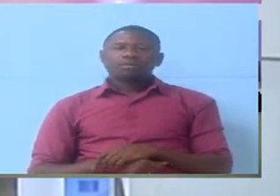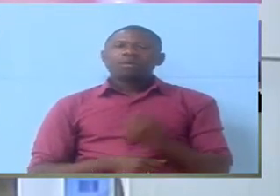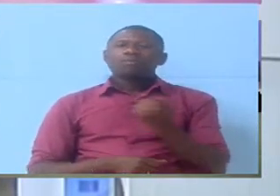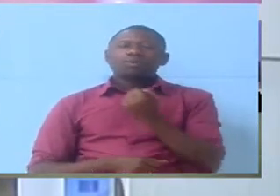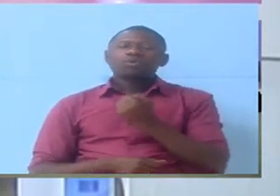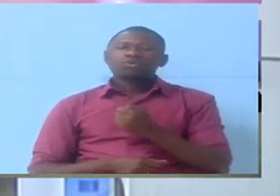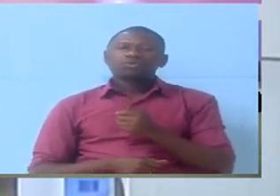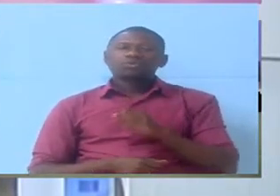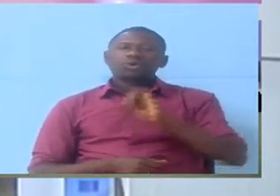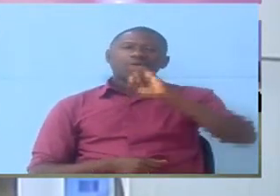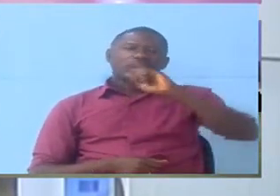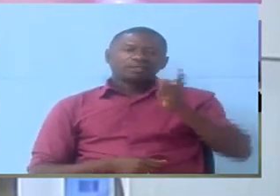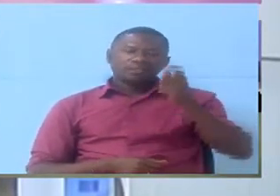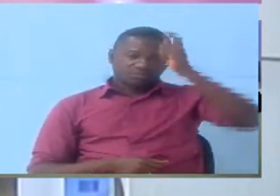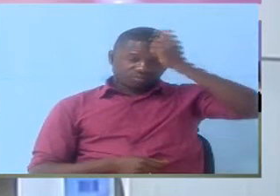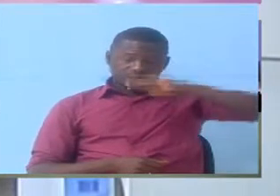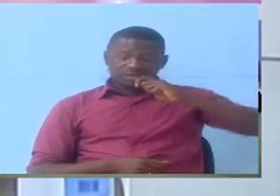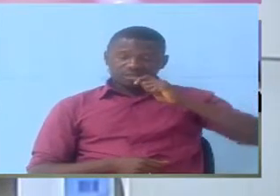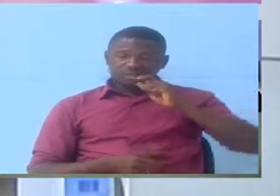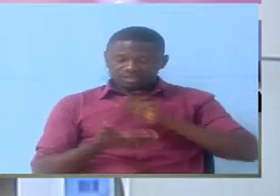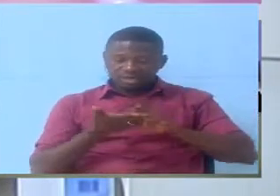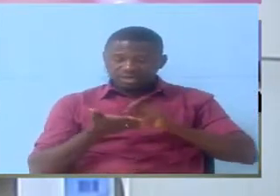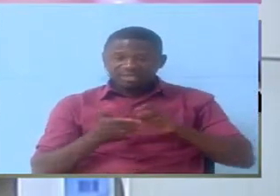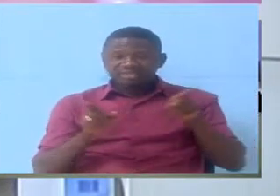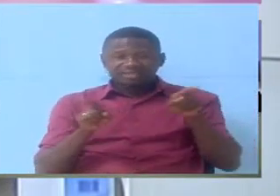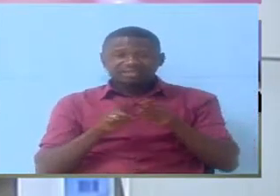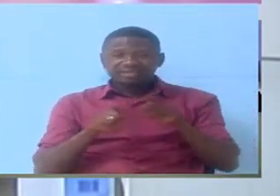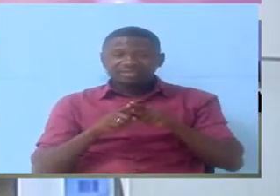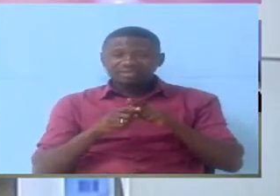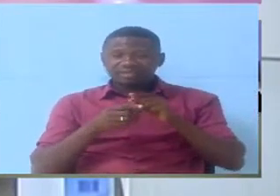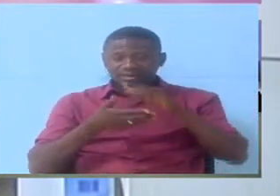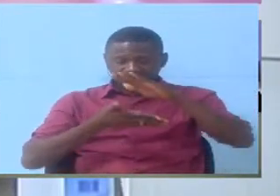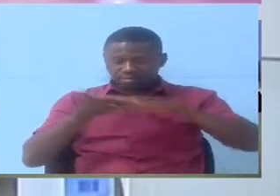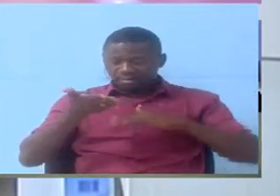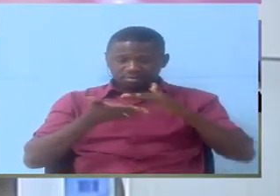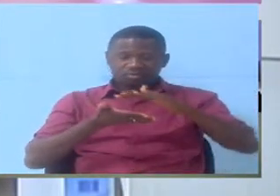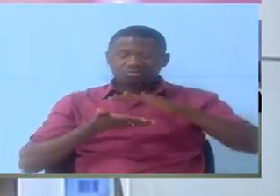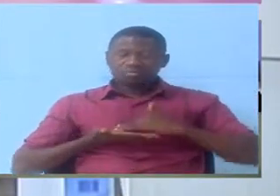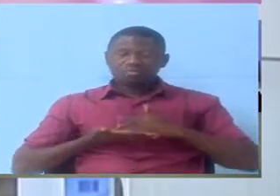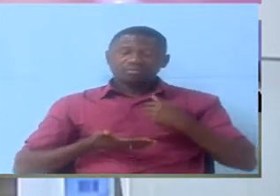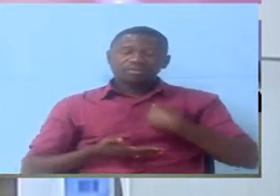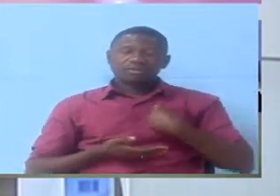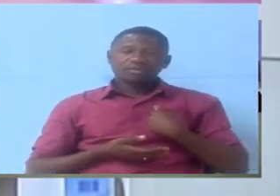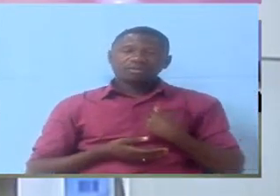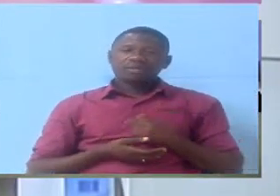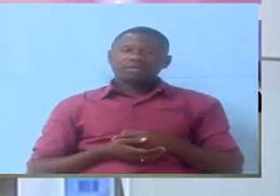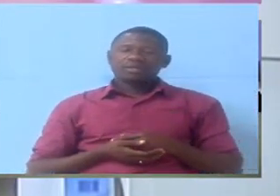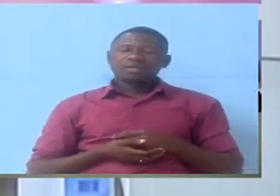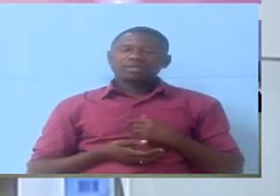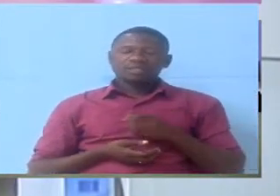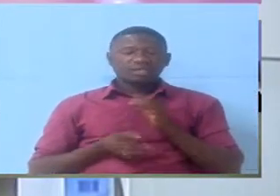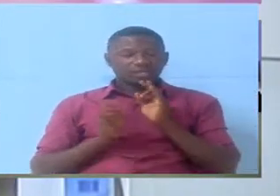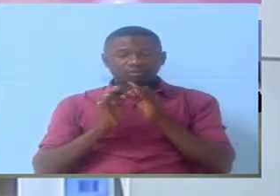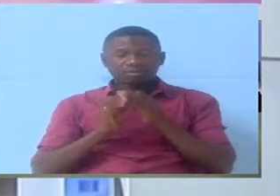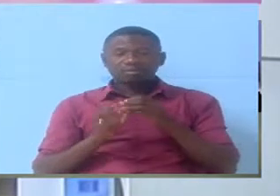to me. Kadu IGP fana yo ku kilimule kina ntekang. And minuted CMC action police. Adu ayin safeje CMC